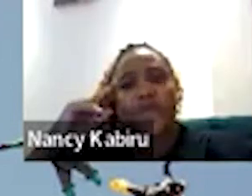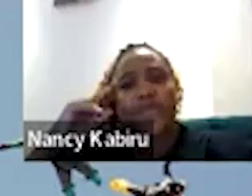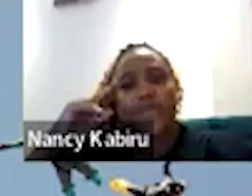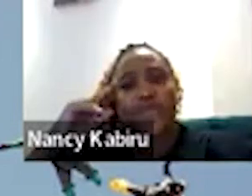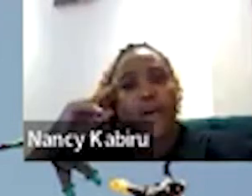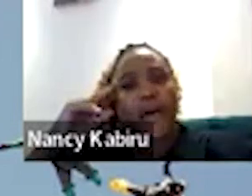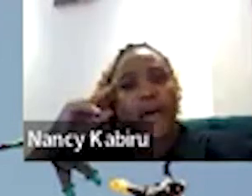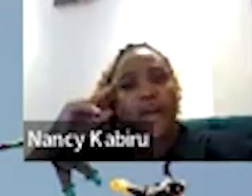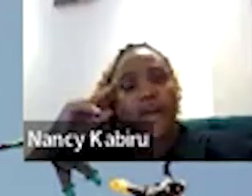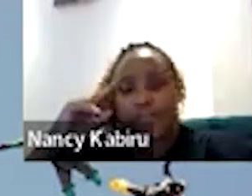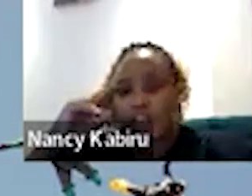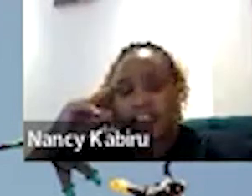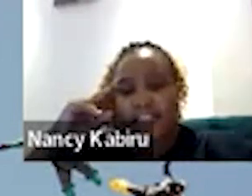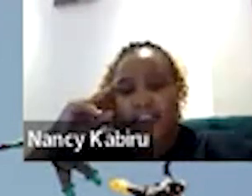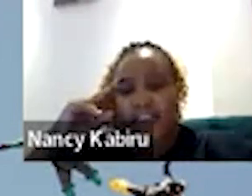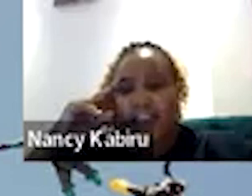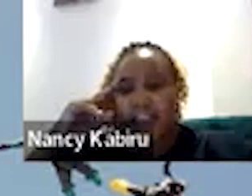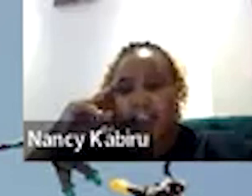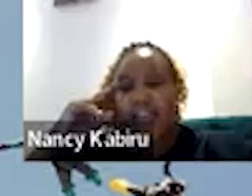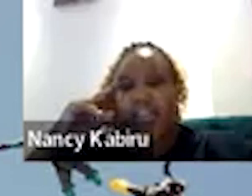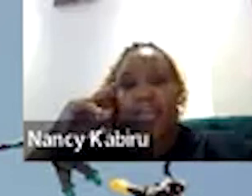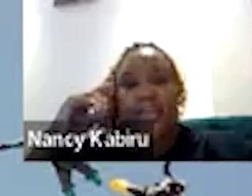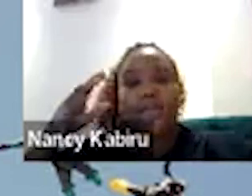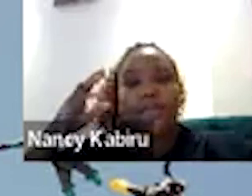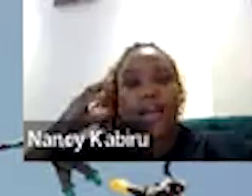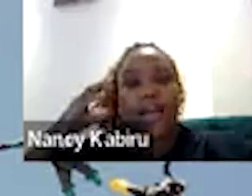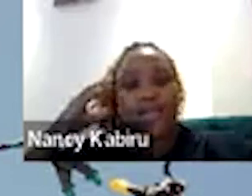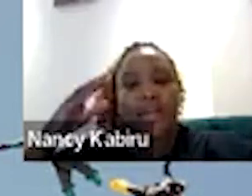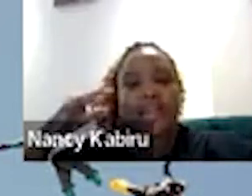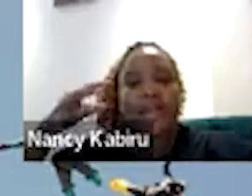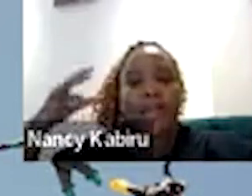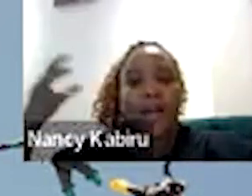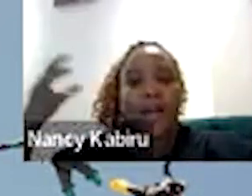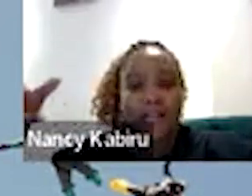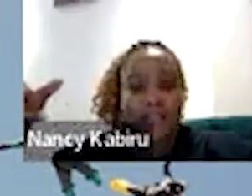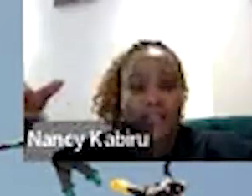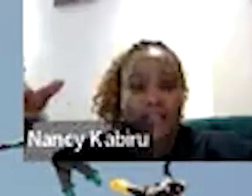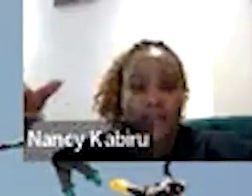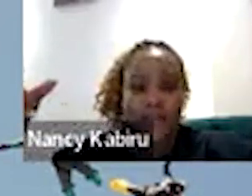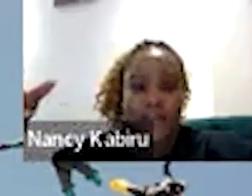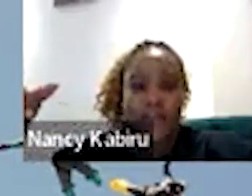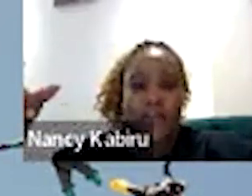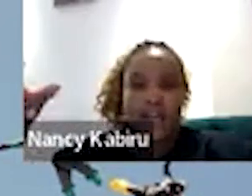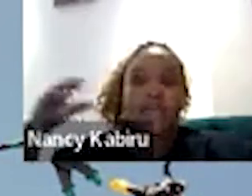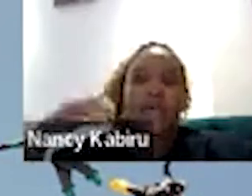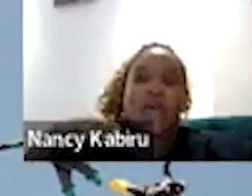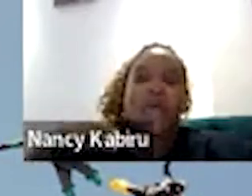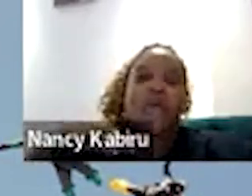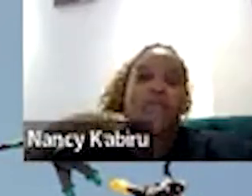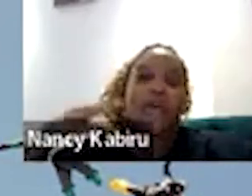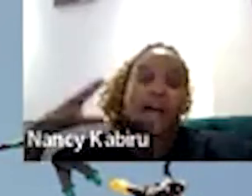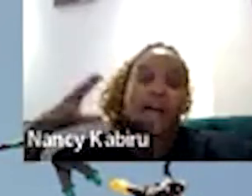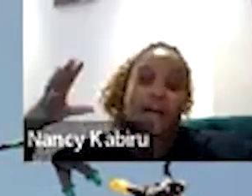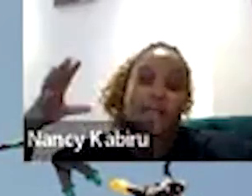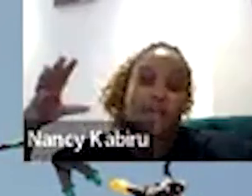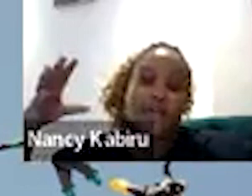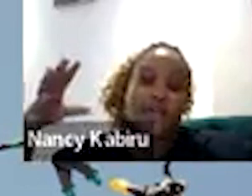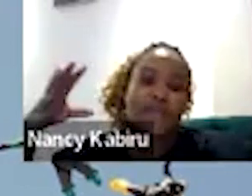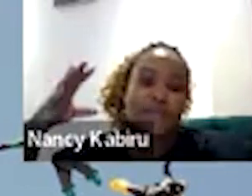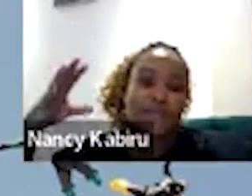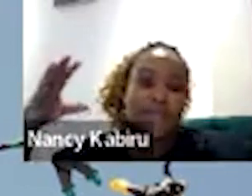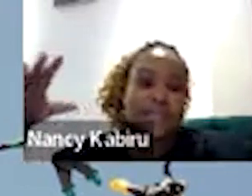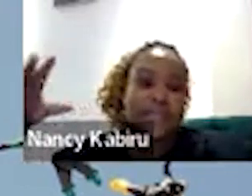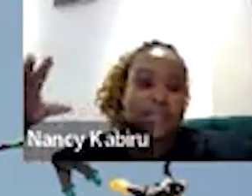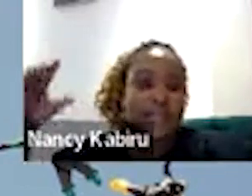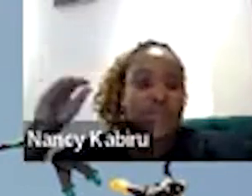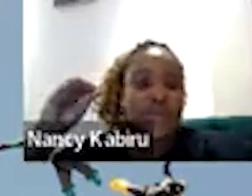them. So they go through a lot of anxiety, and that makes them paralyzed, okay? So if you have somebody